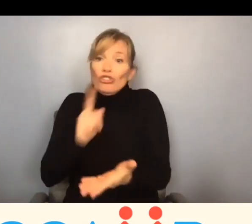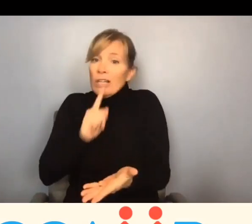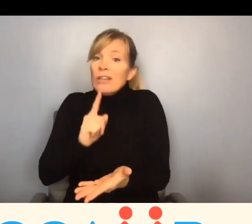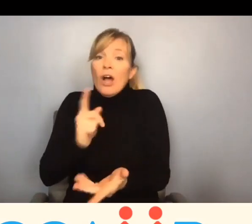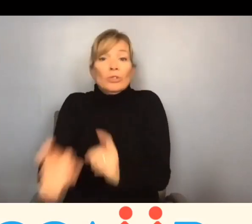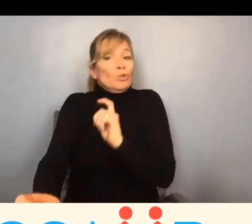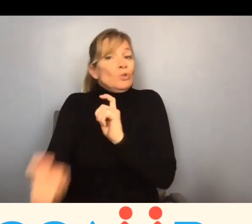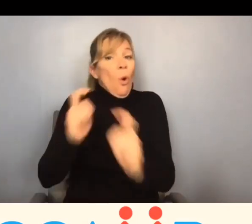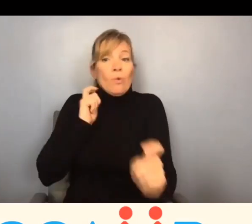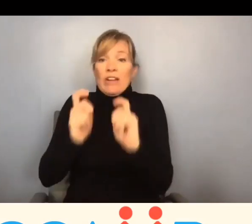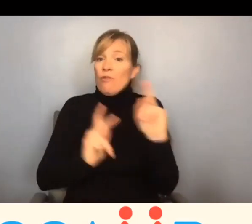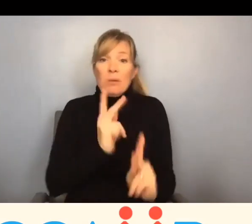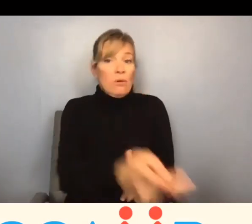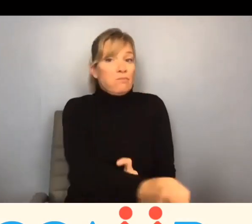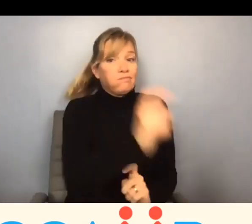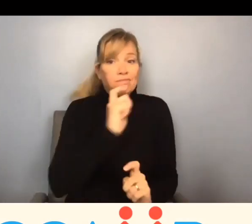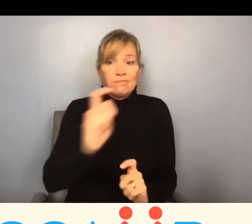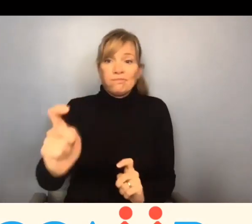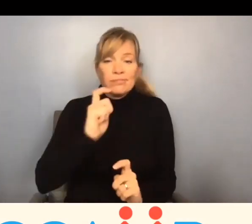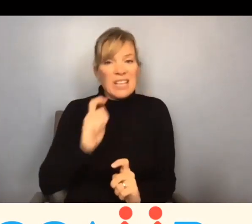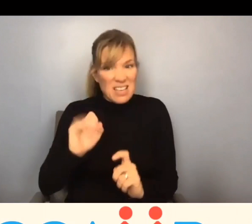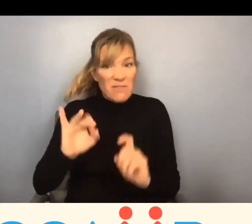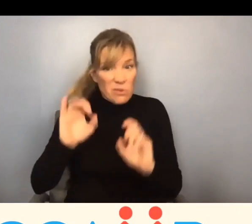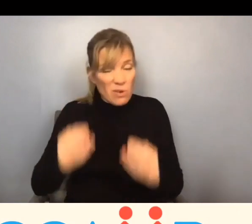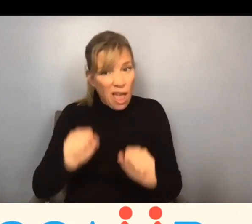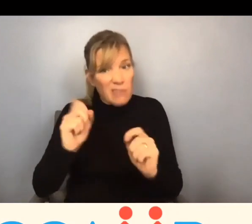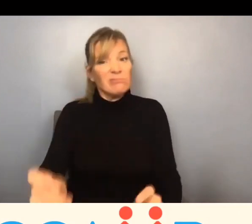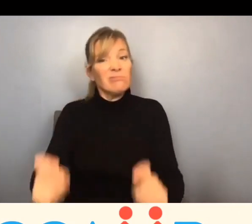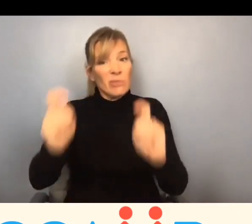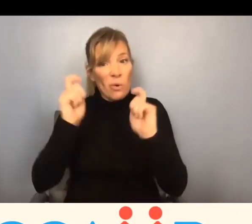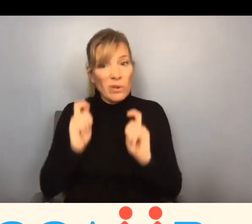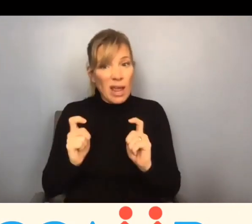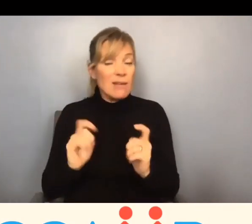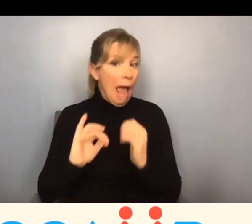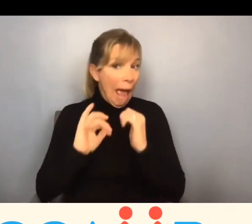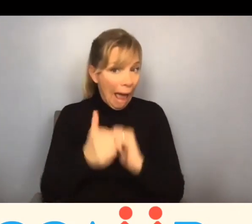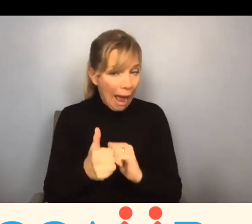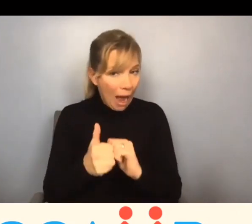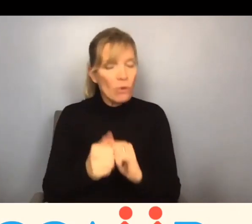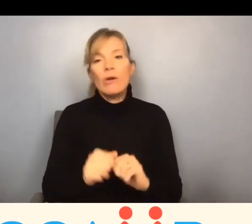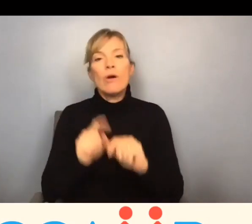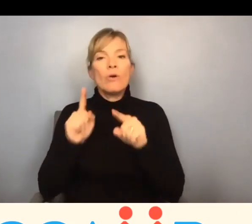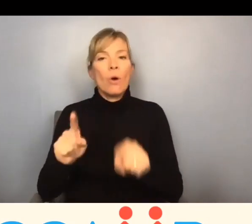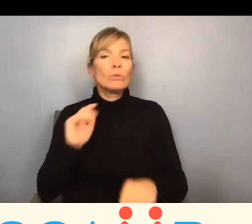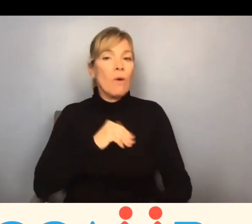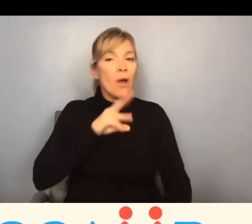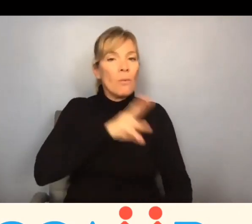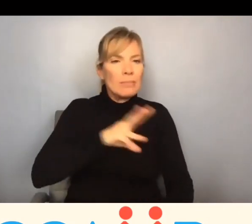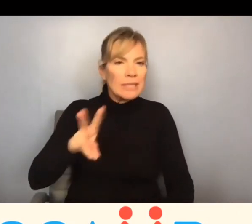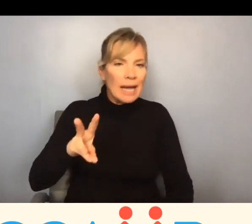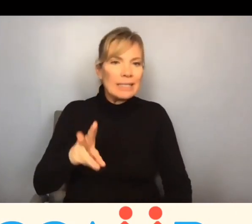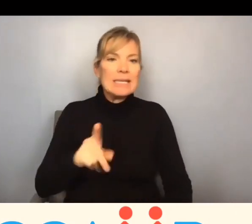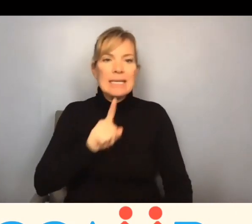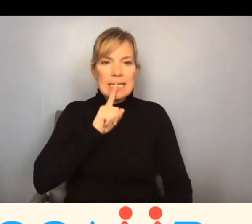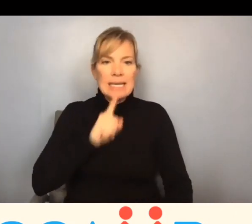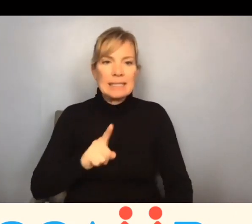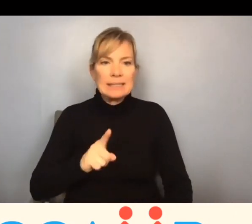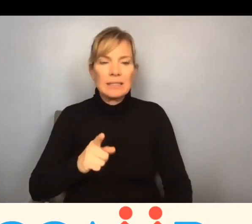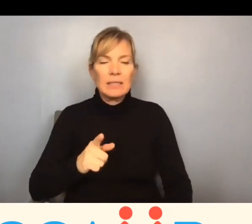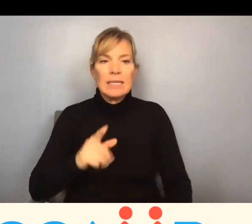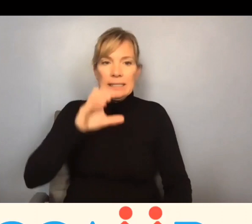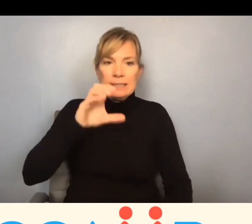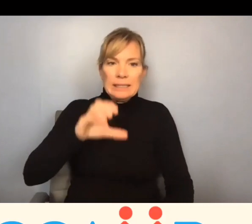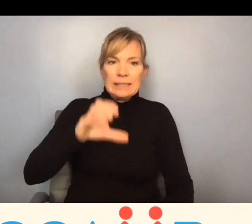at this point in time, make a donation. And you can do that by going onto our website,